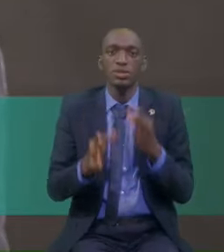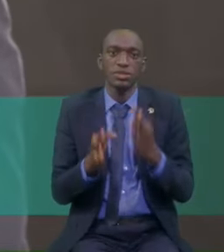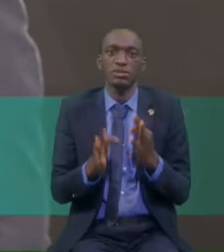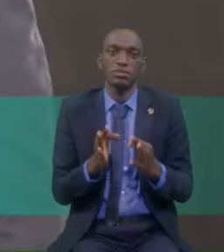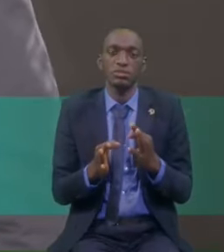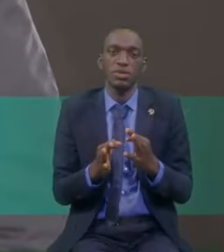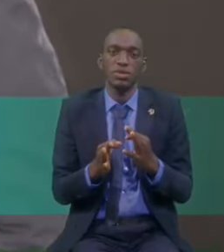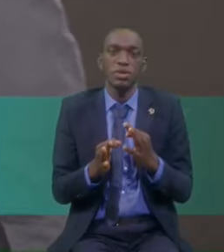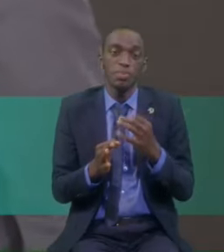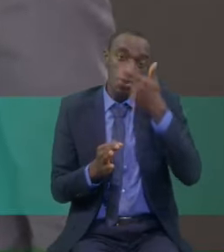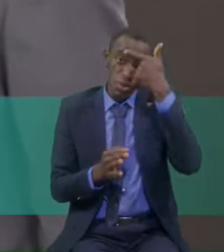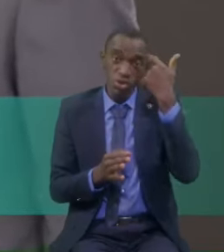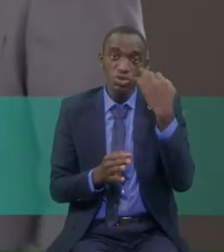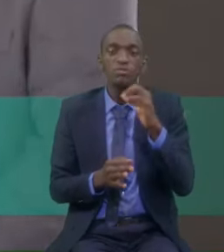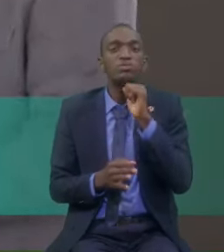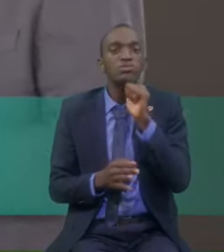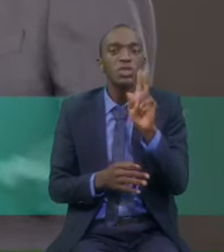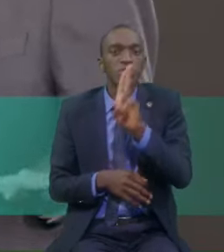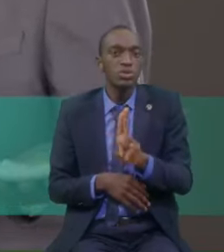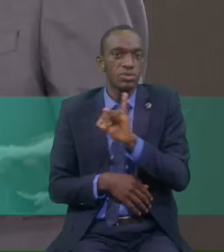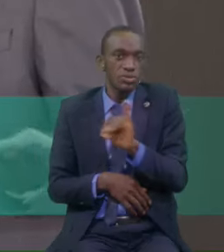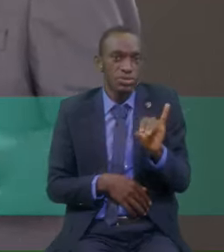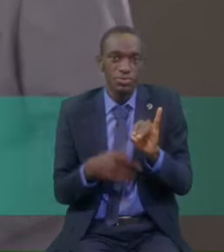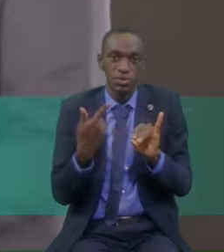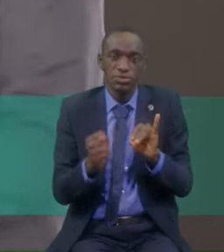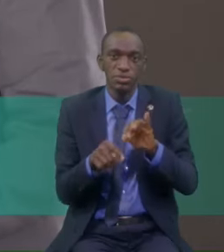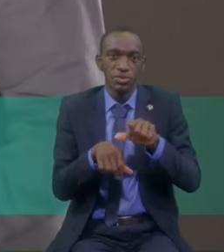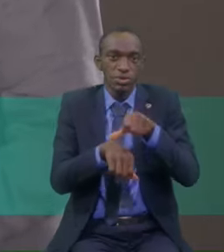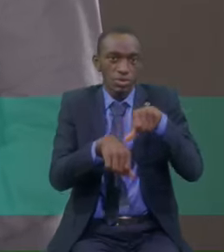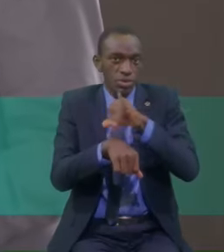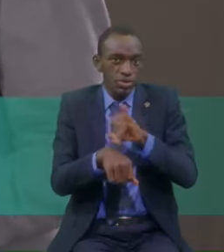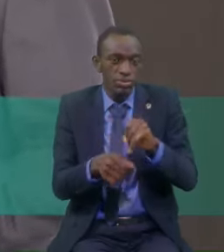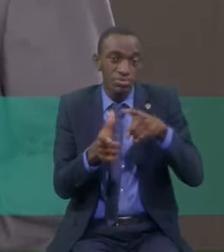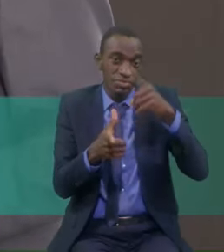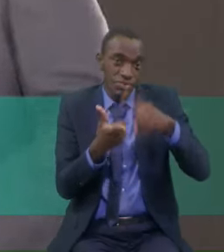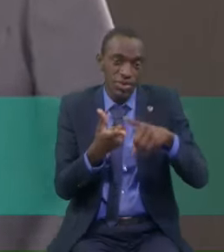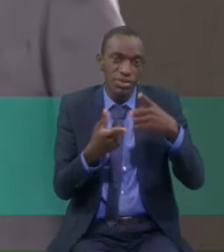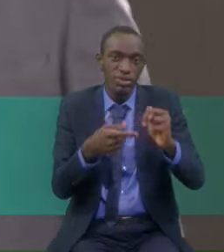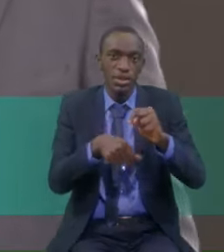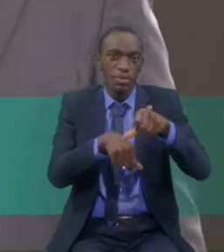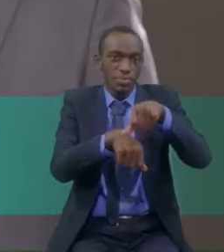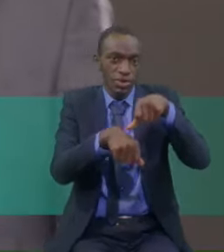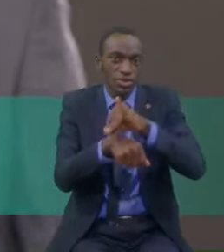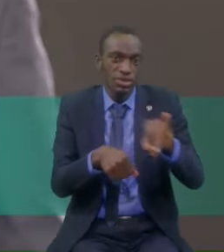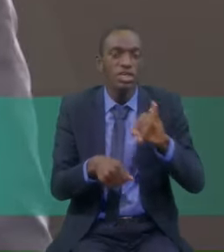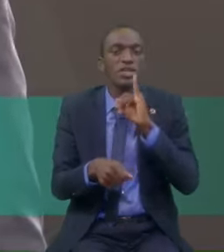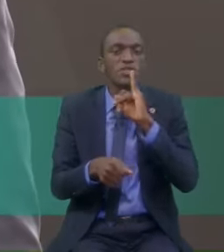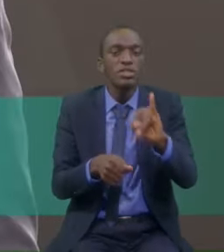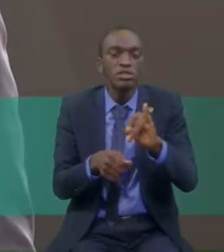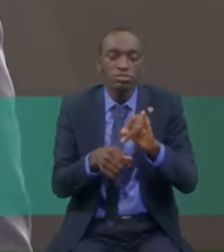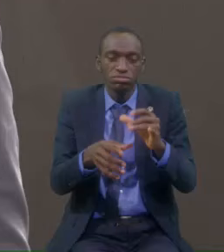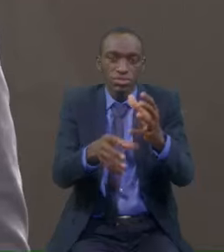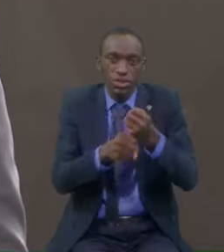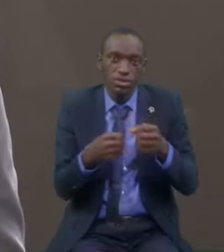not using the anointing, then the anointing is withdrawn? Because what you